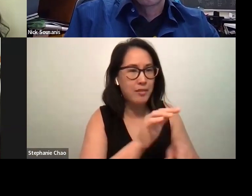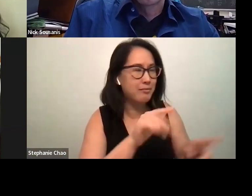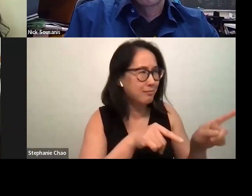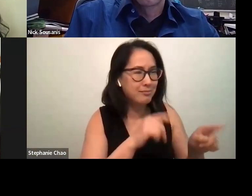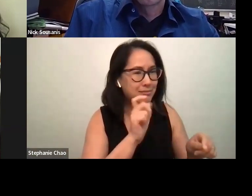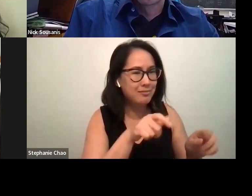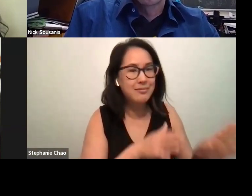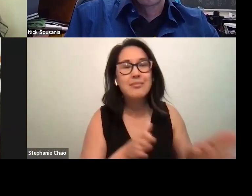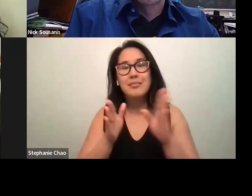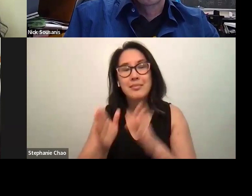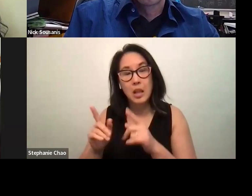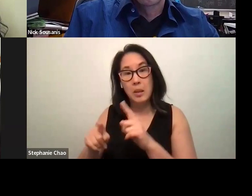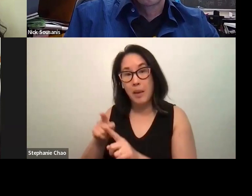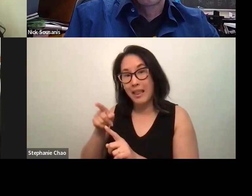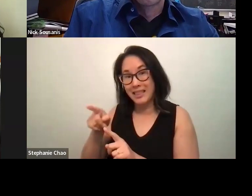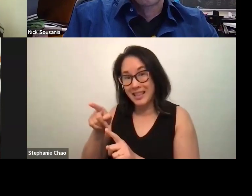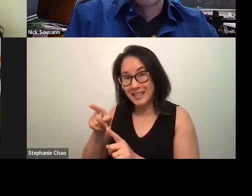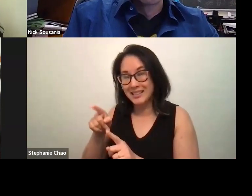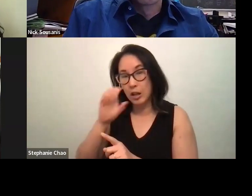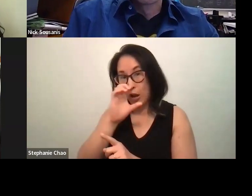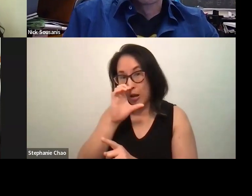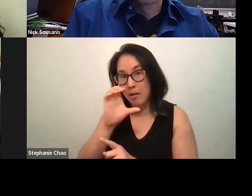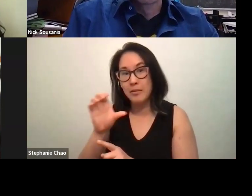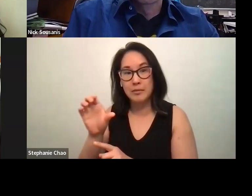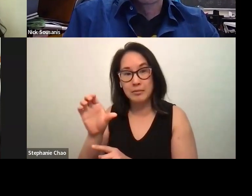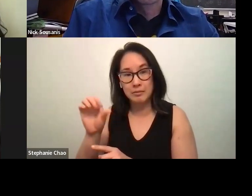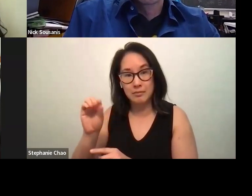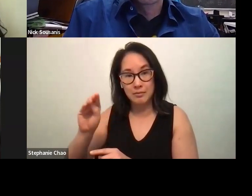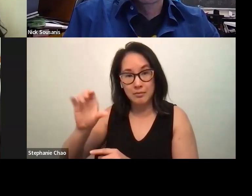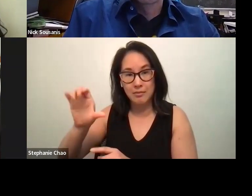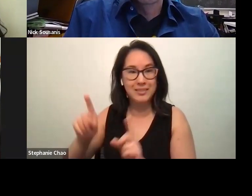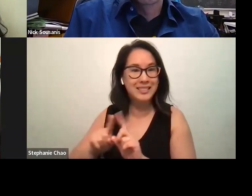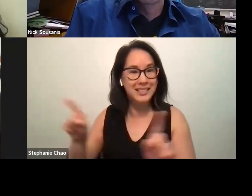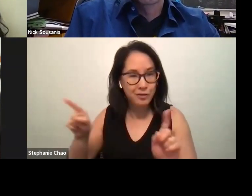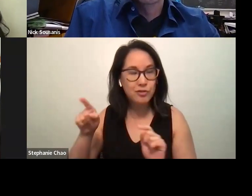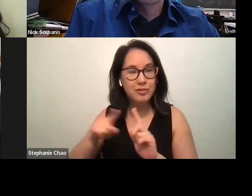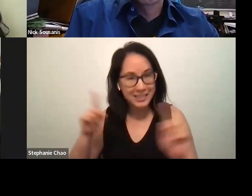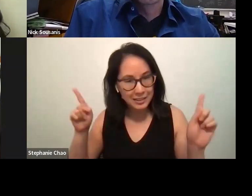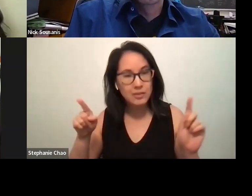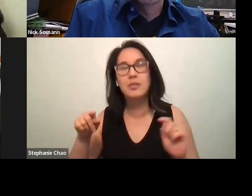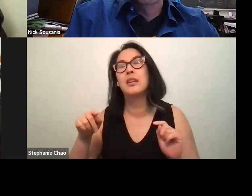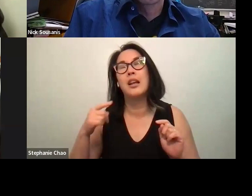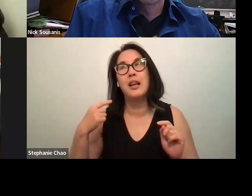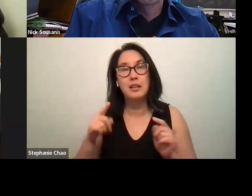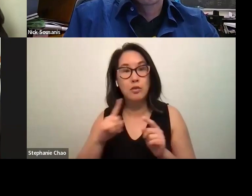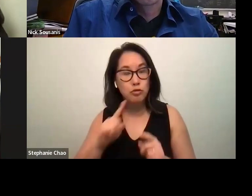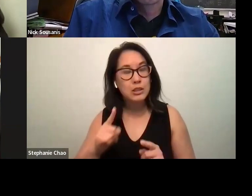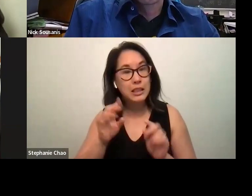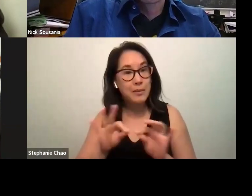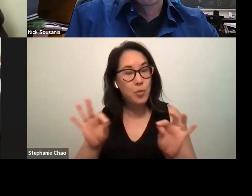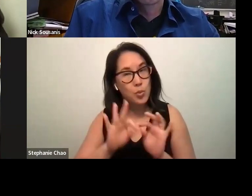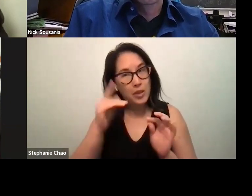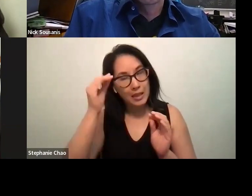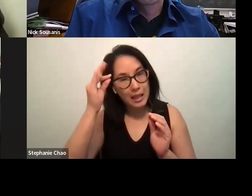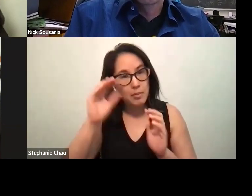need to sort of take those these differences really need to be taken carefully, and this gets